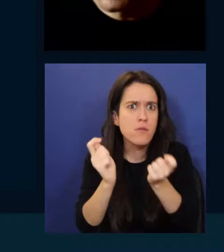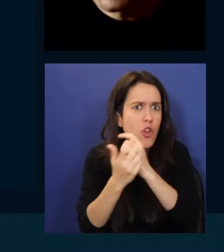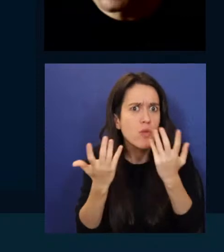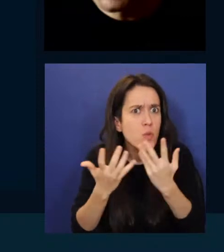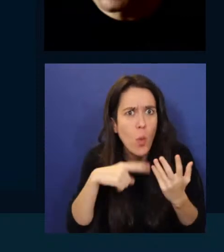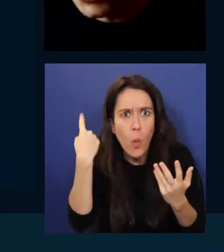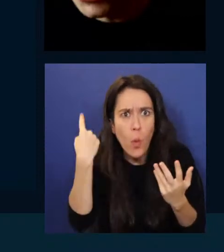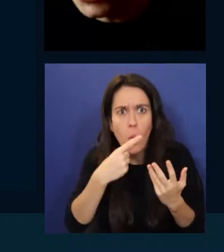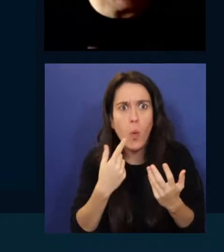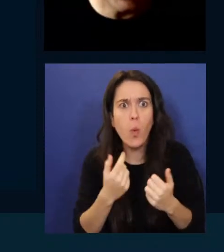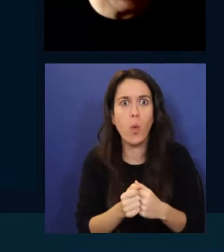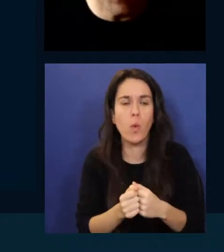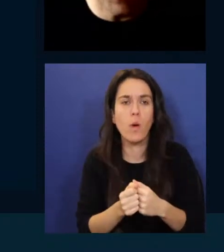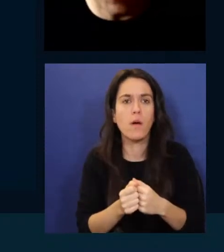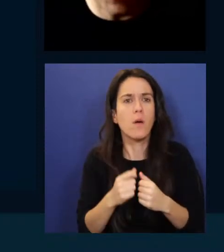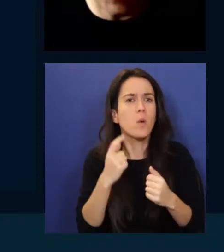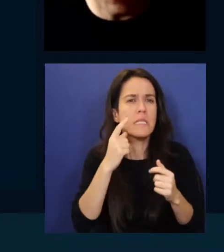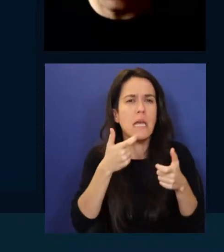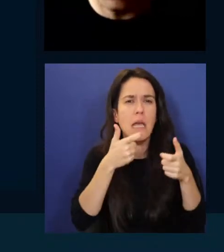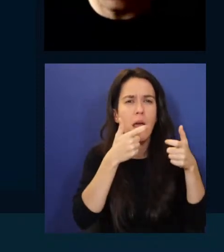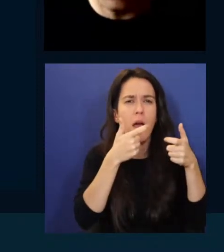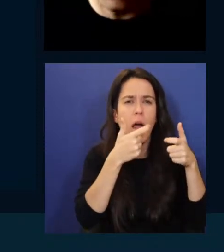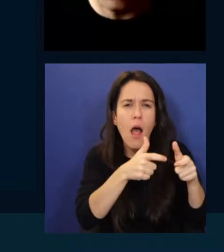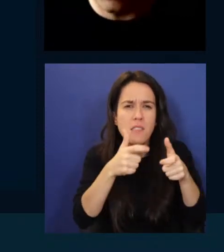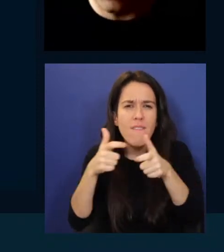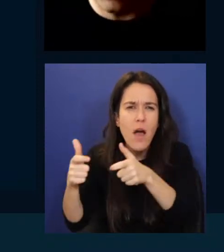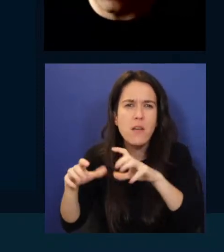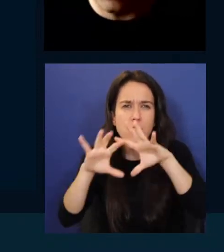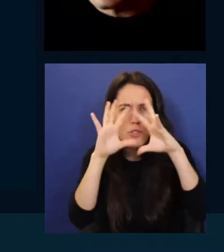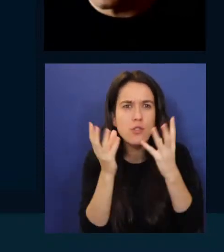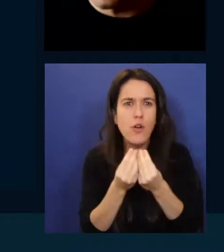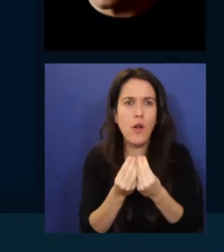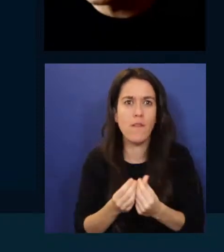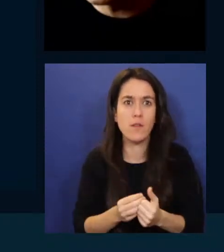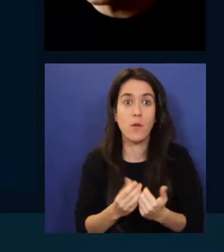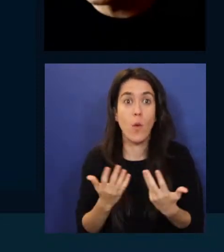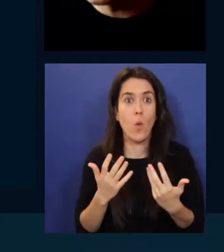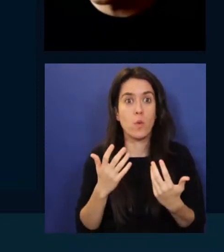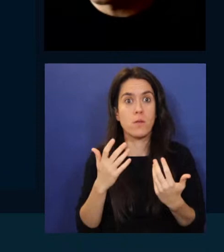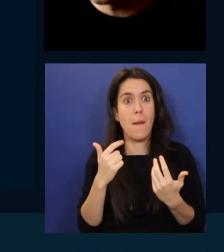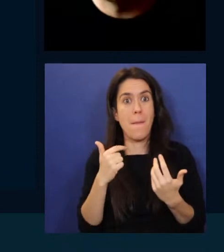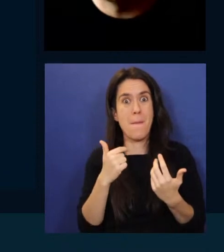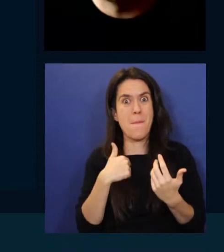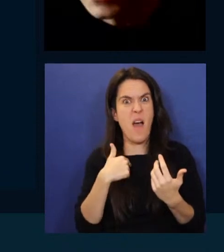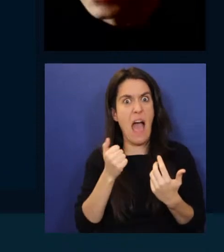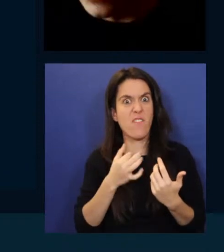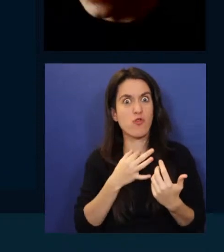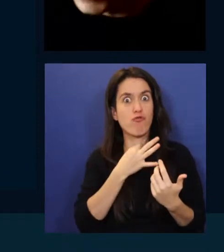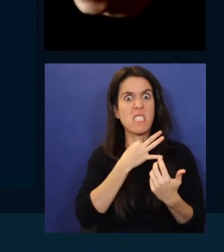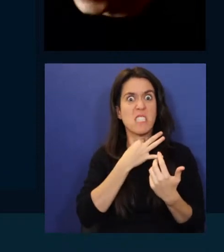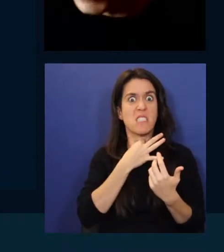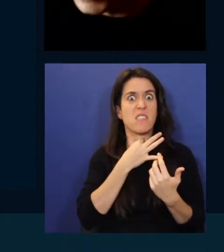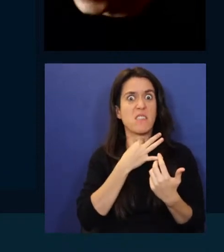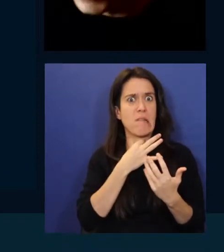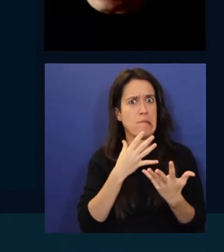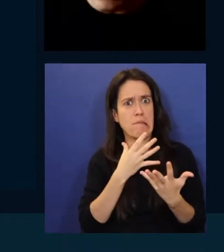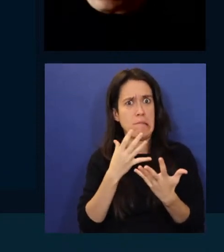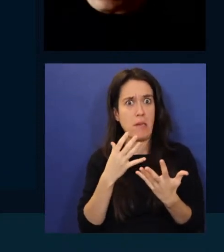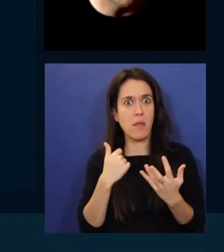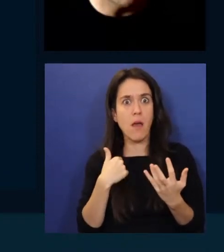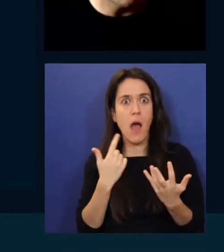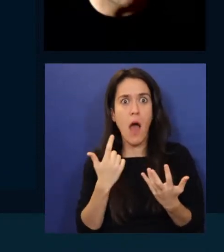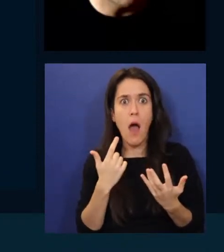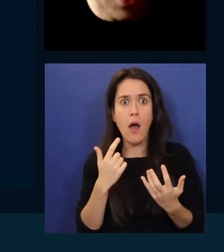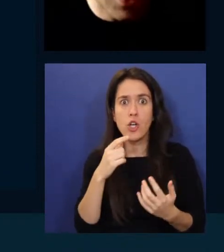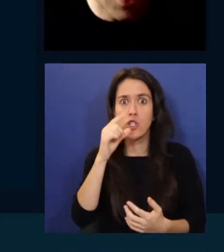lineage tracking, classification, etc. And then the governance piece, what's my exposure to risk, was there any compliance issue related to GDPR that